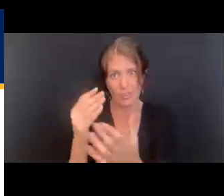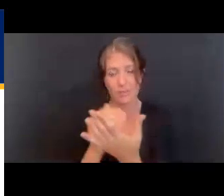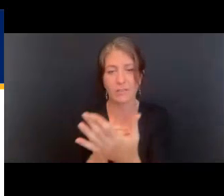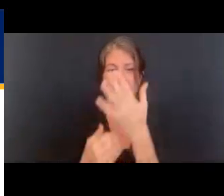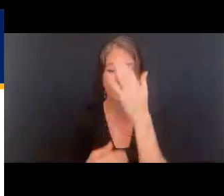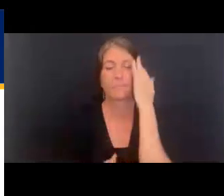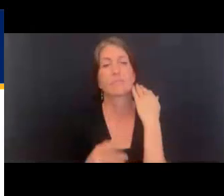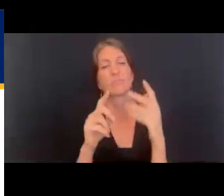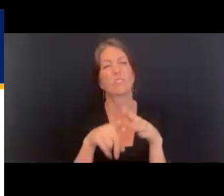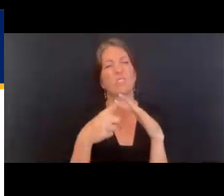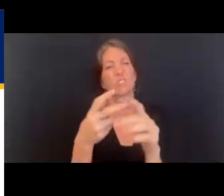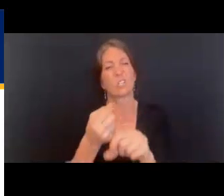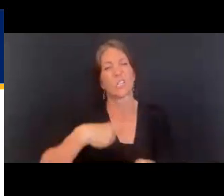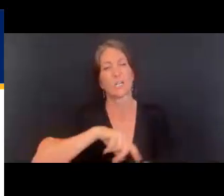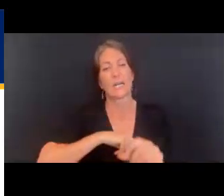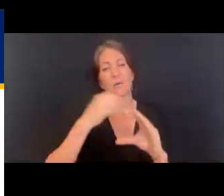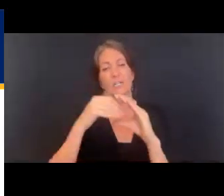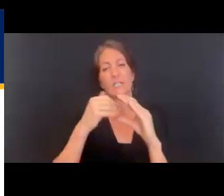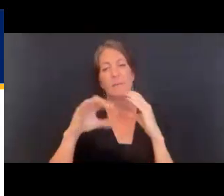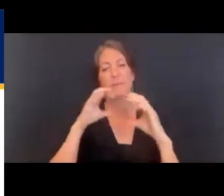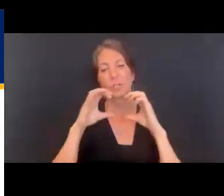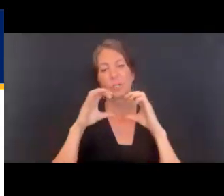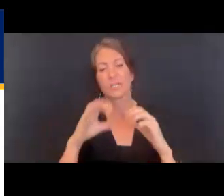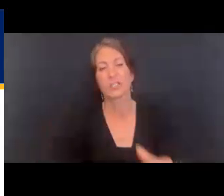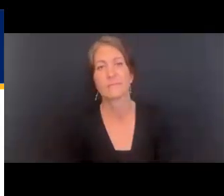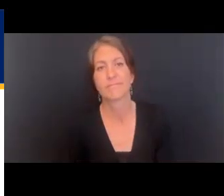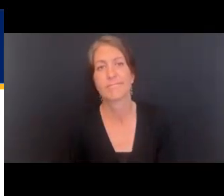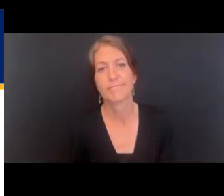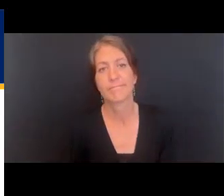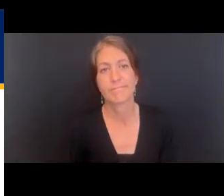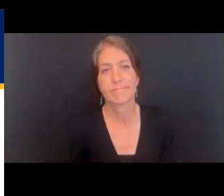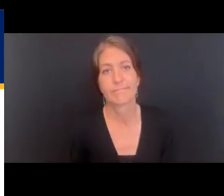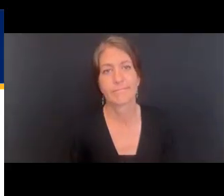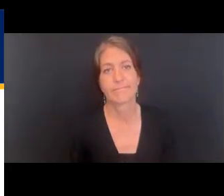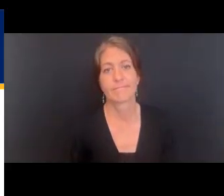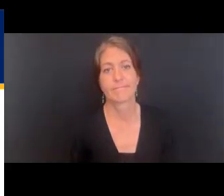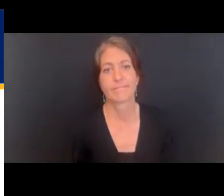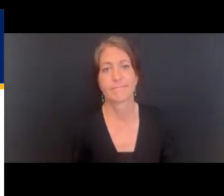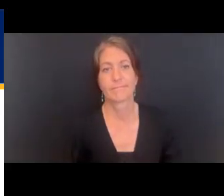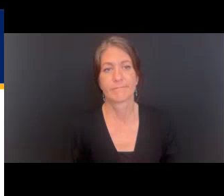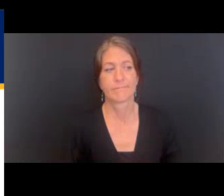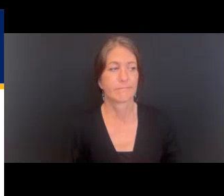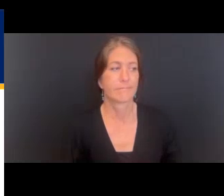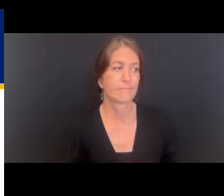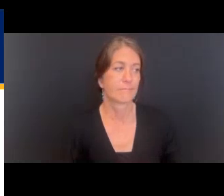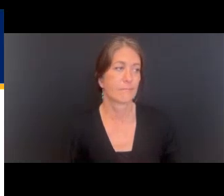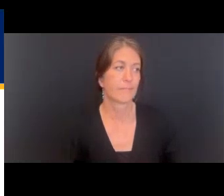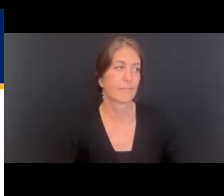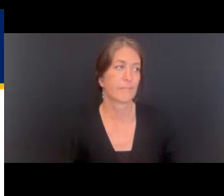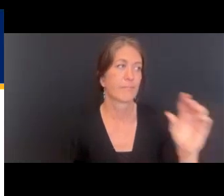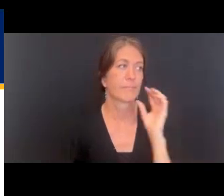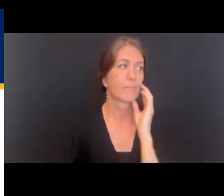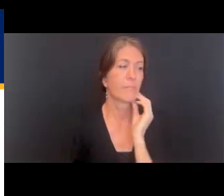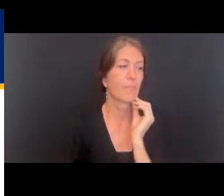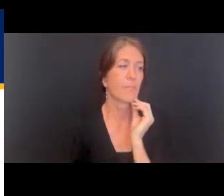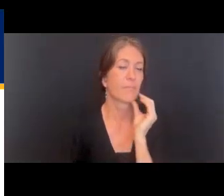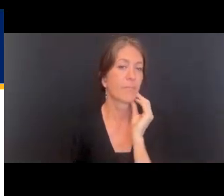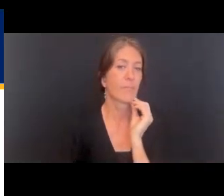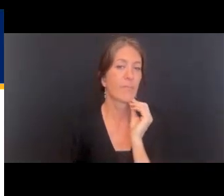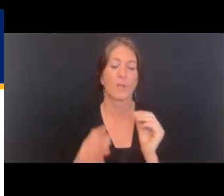our email communications. Next slide, please. We are all committed